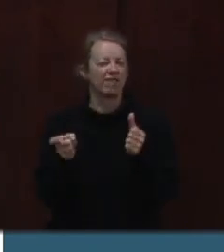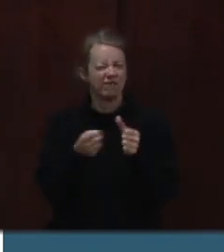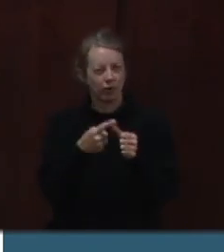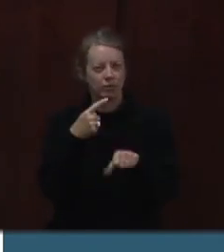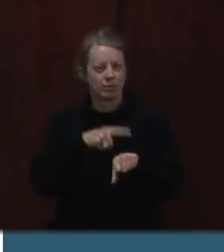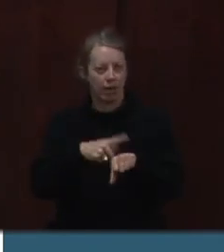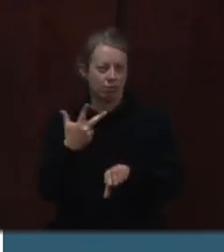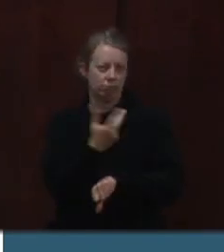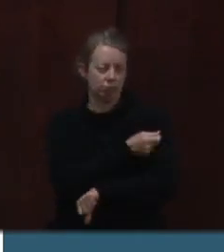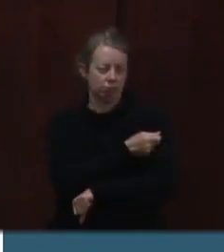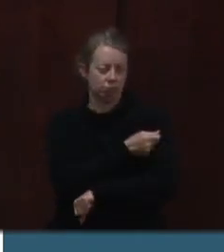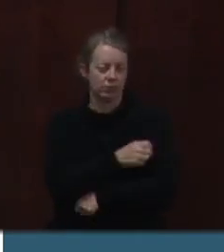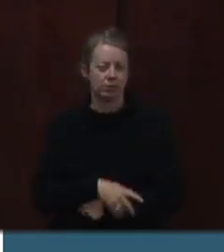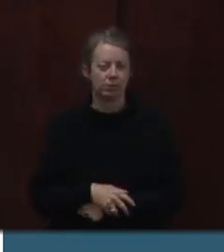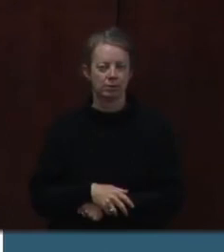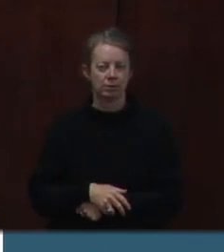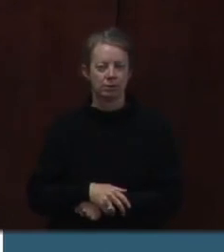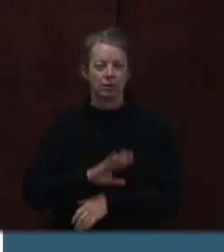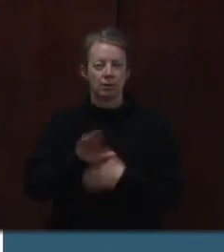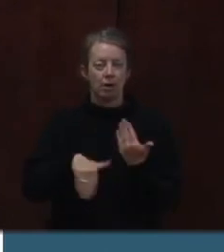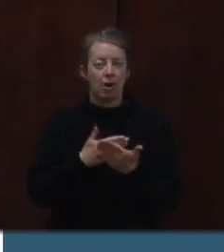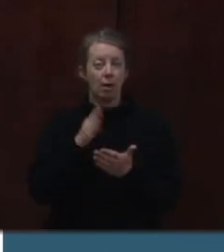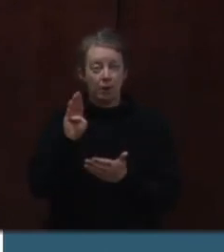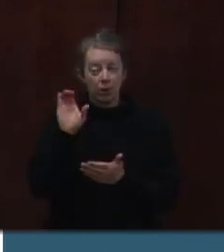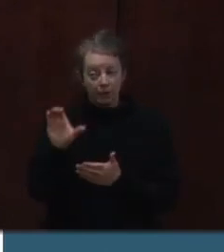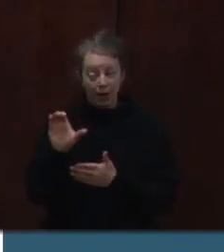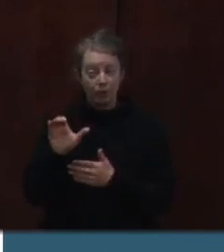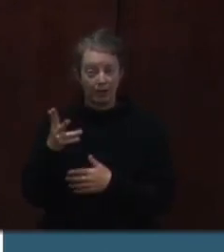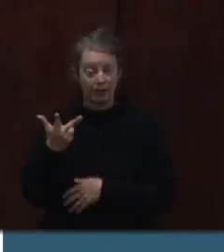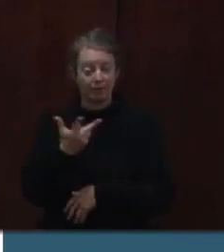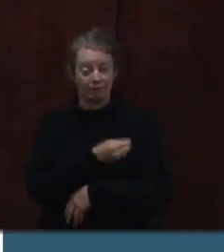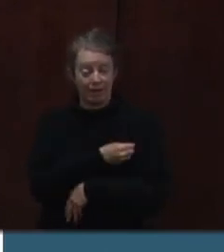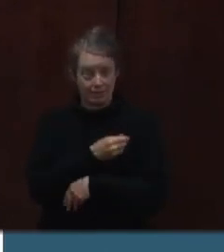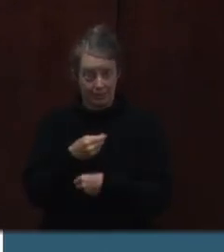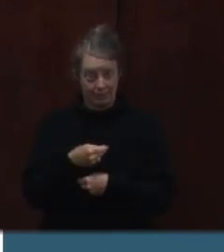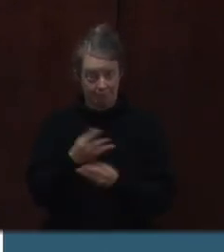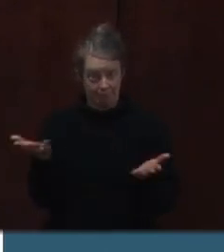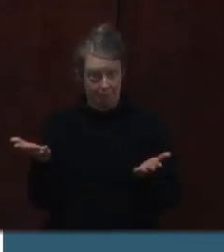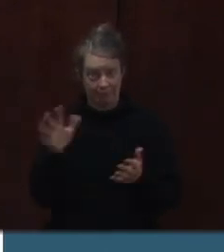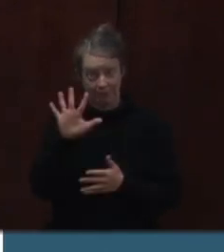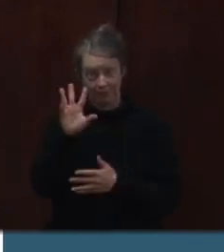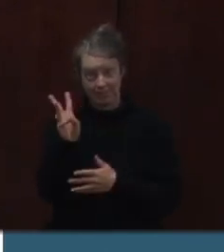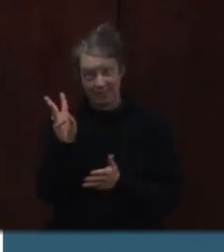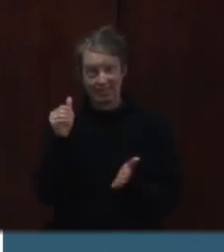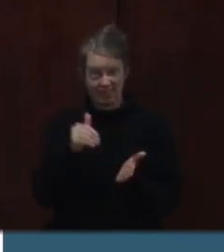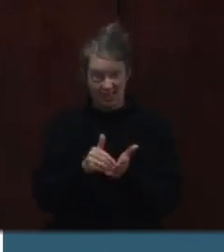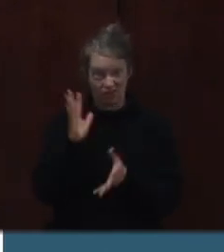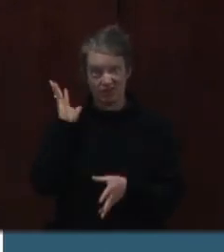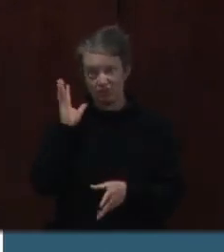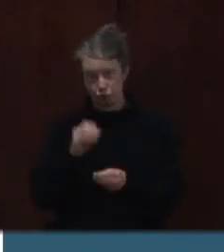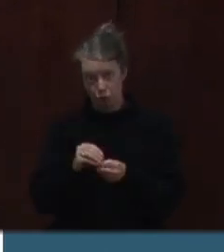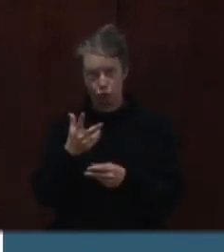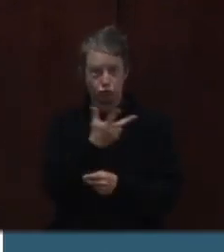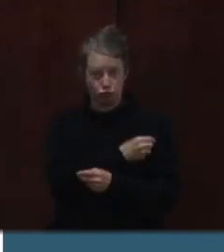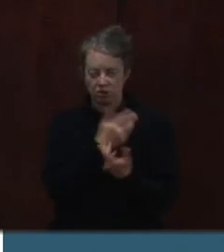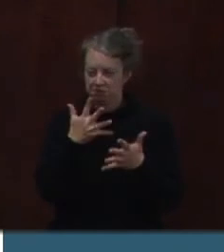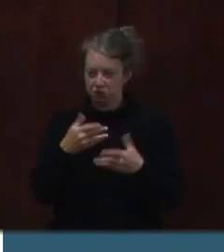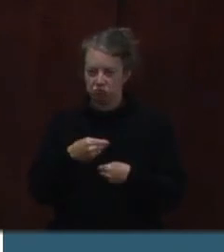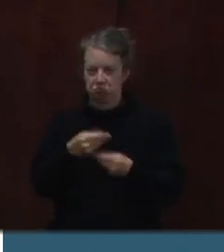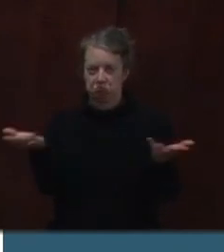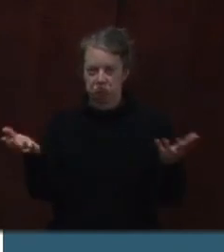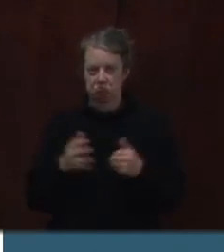County vaccine providers, over 56,000 total doses have gone into arms, and